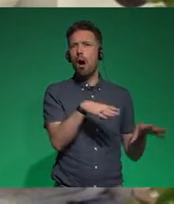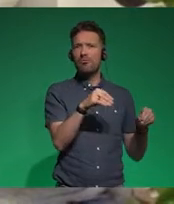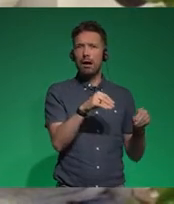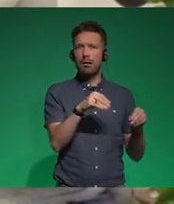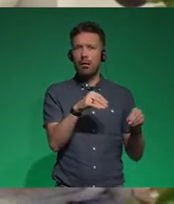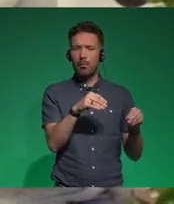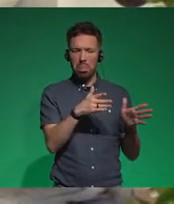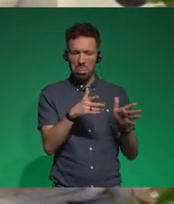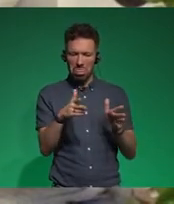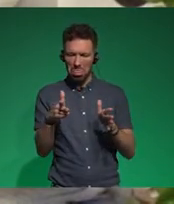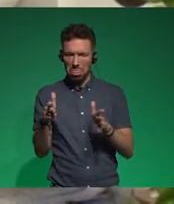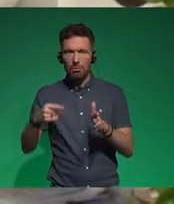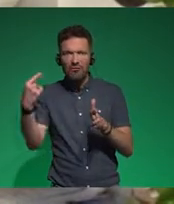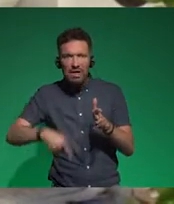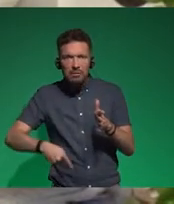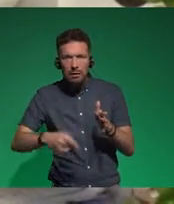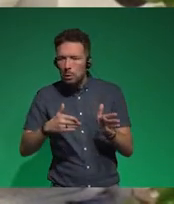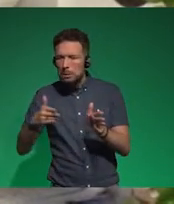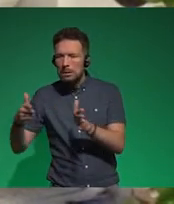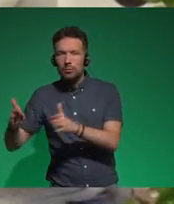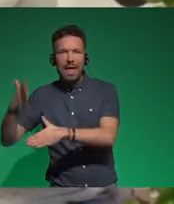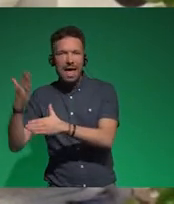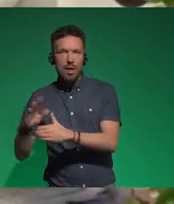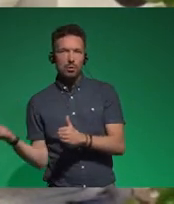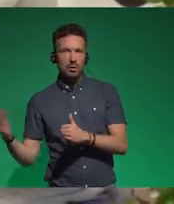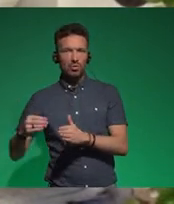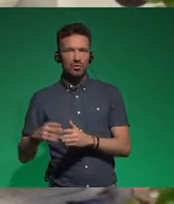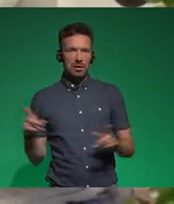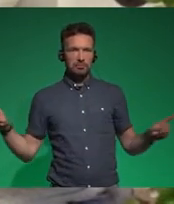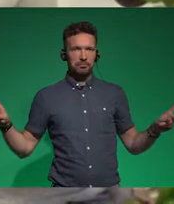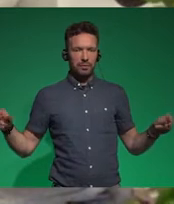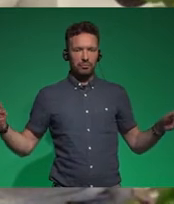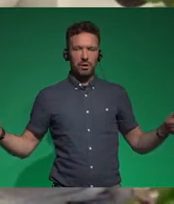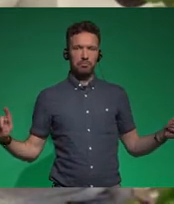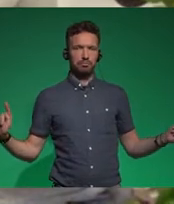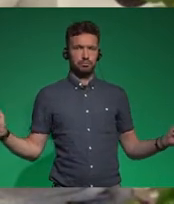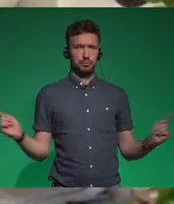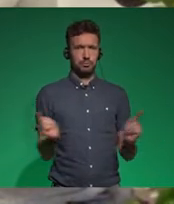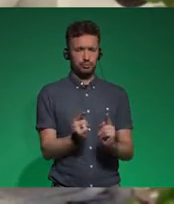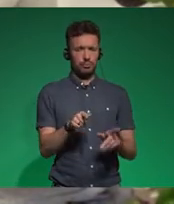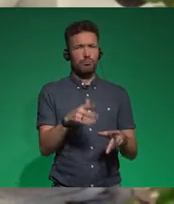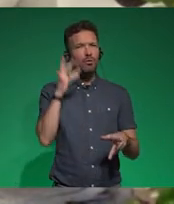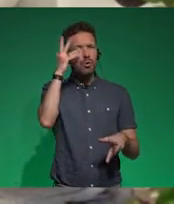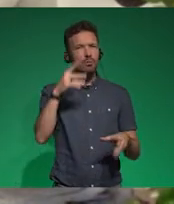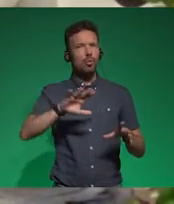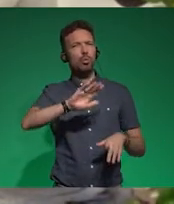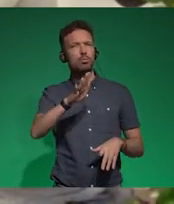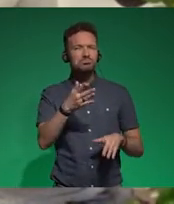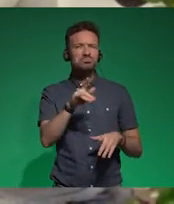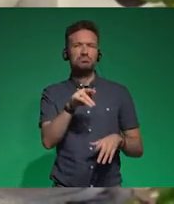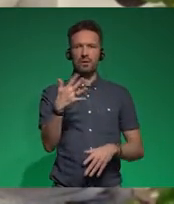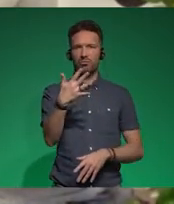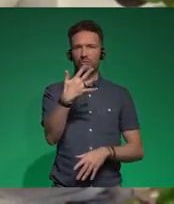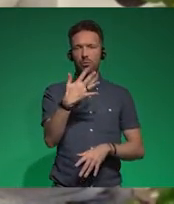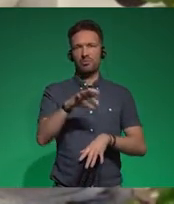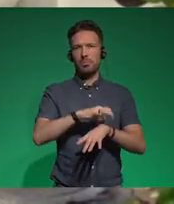So imagine that the whole thing would be 5 minutes long and you would go through many more